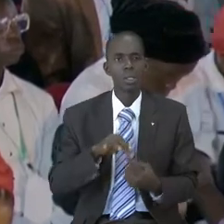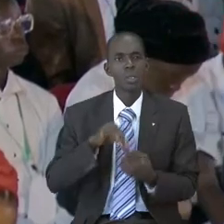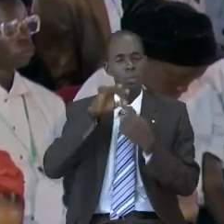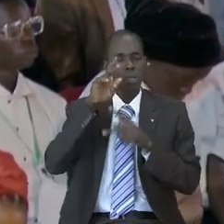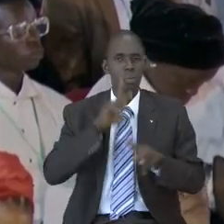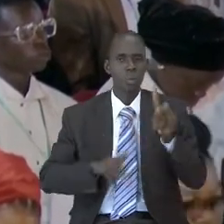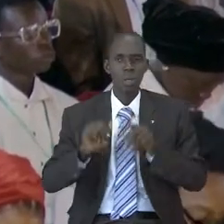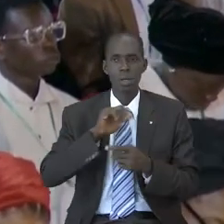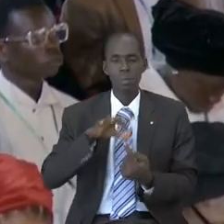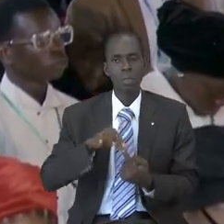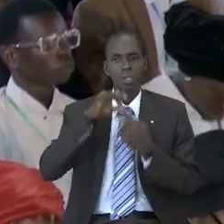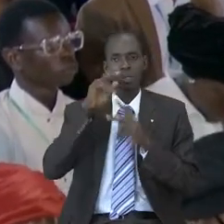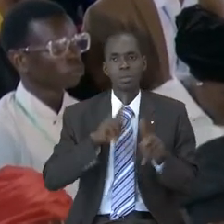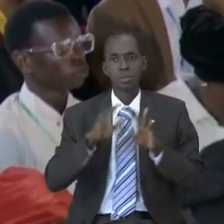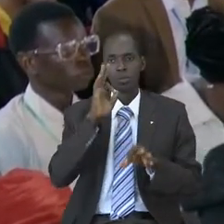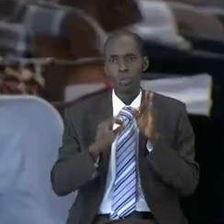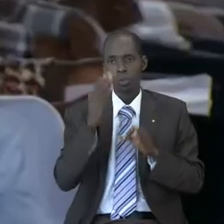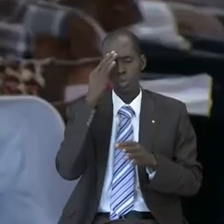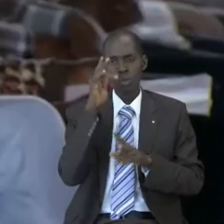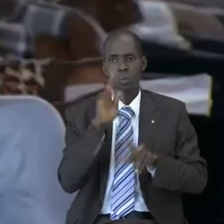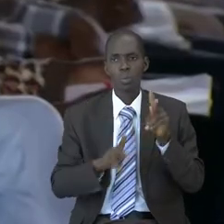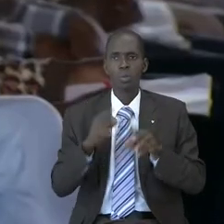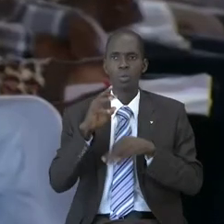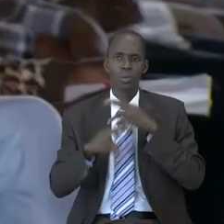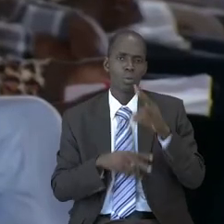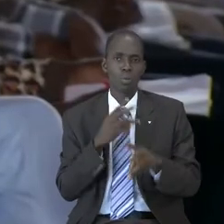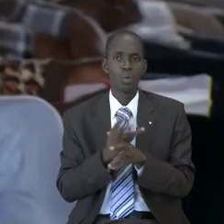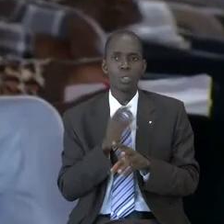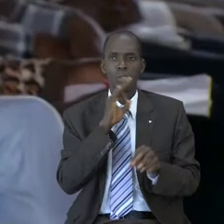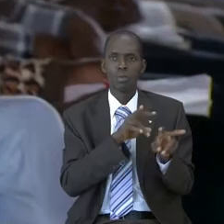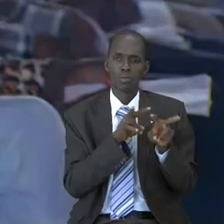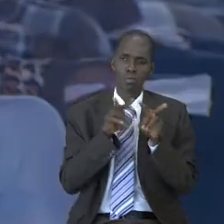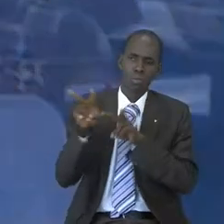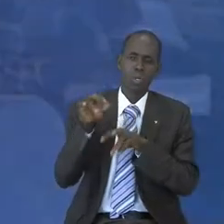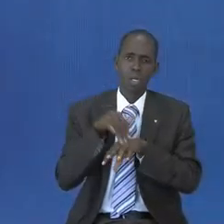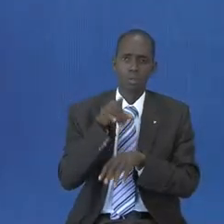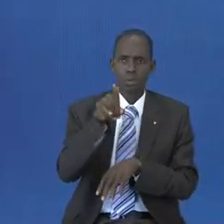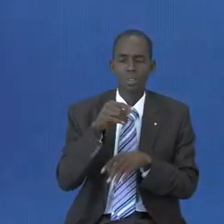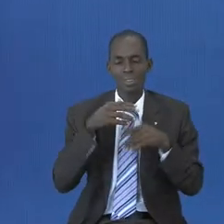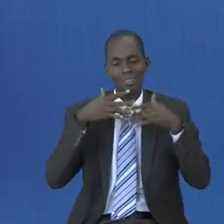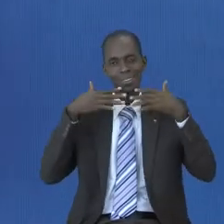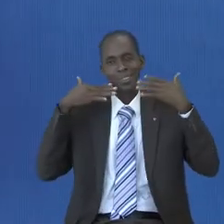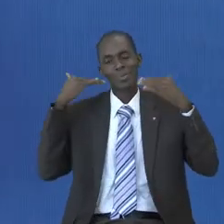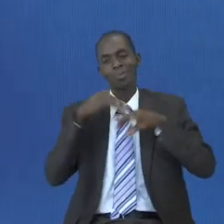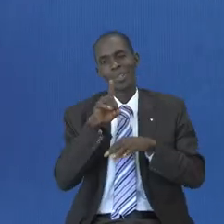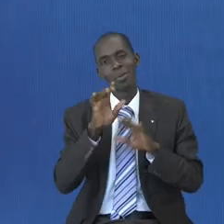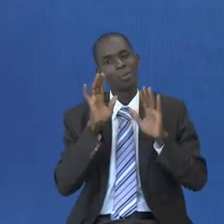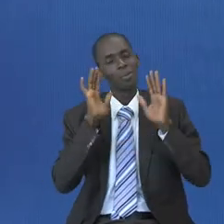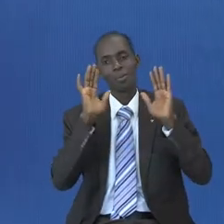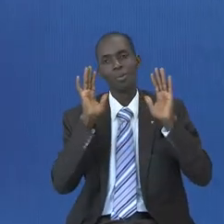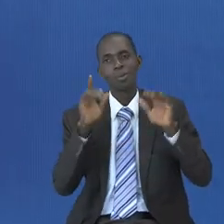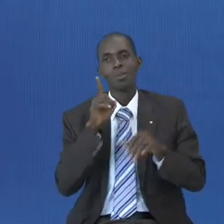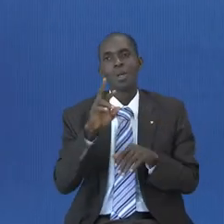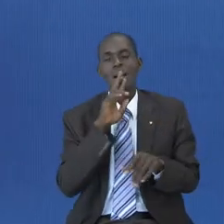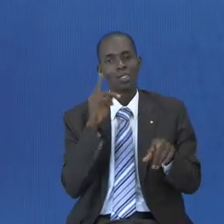peculiar people. You know, the people of the world, if they look at you and they smile at you and they say, wonderful, you're just